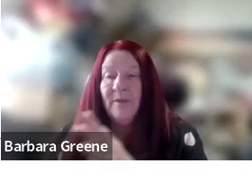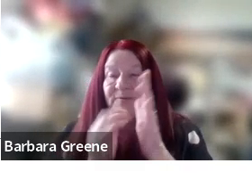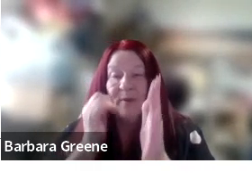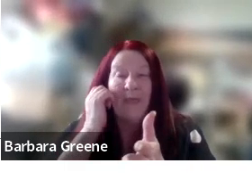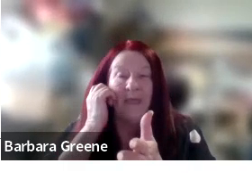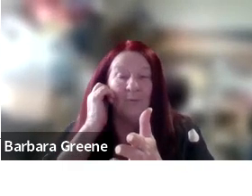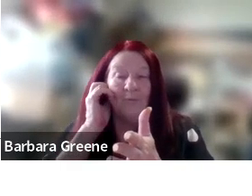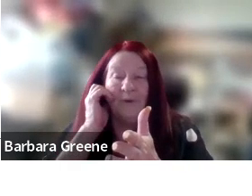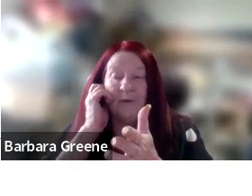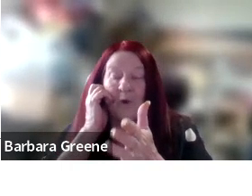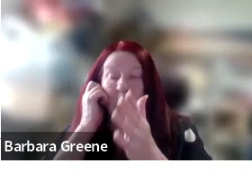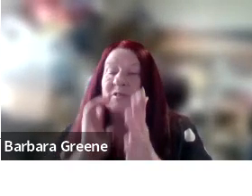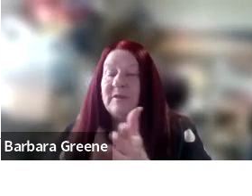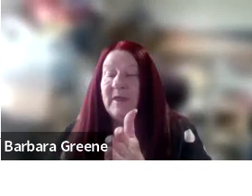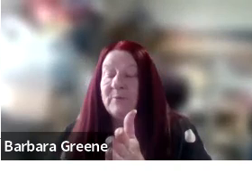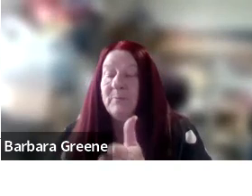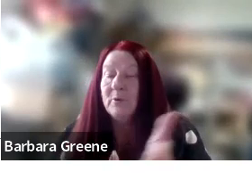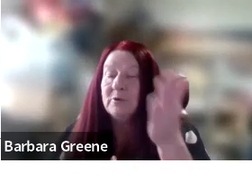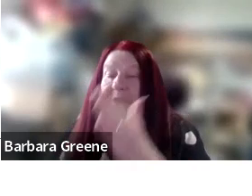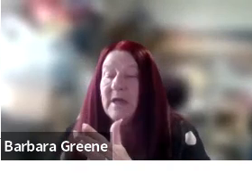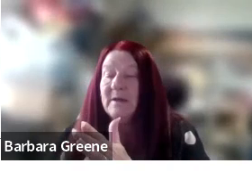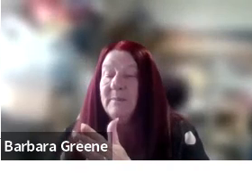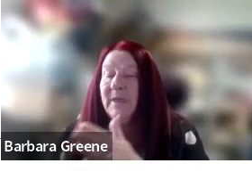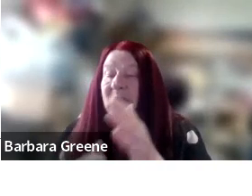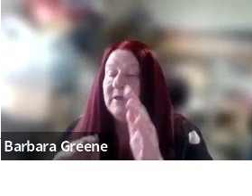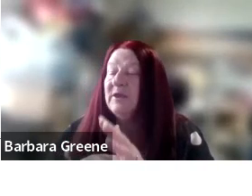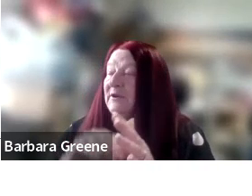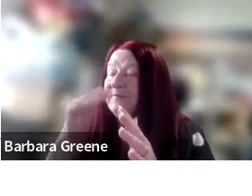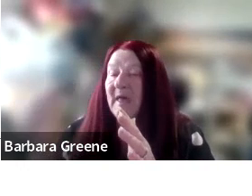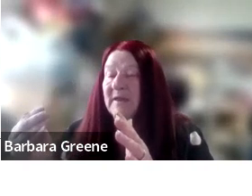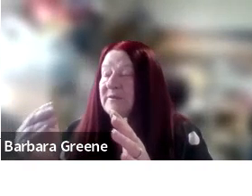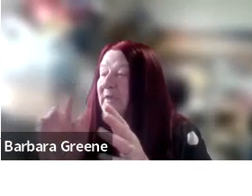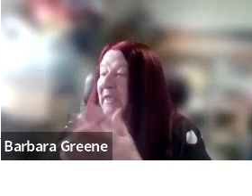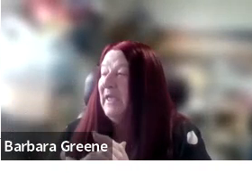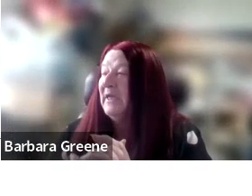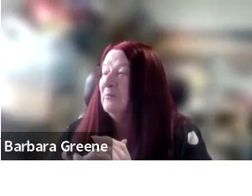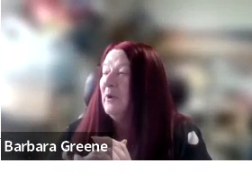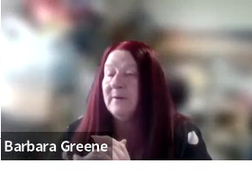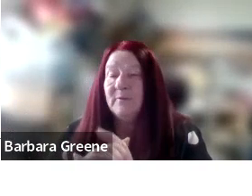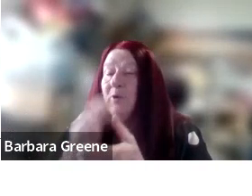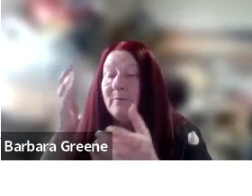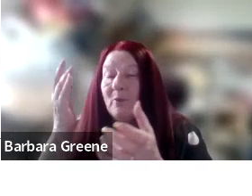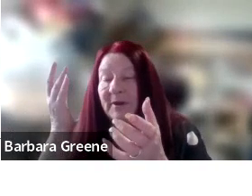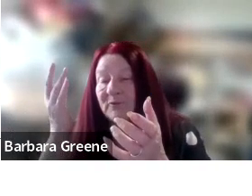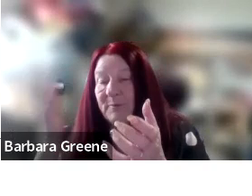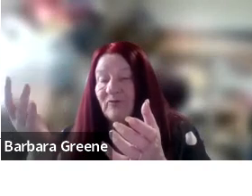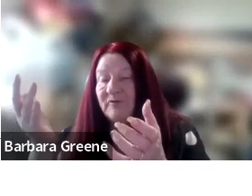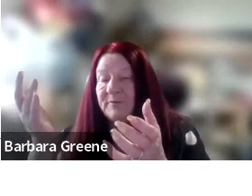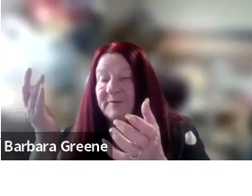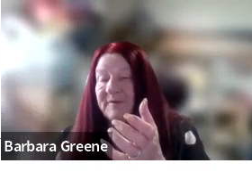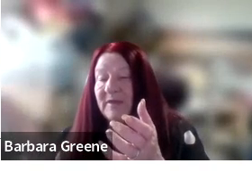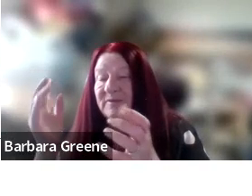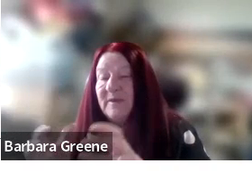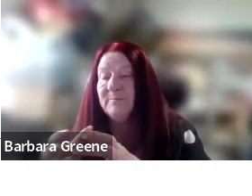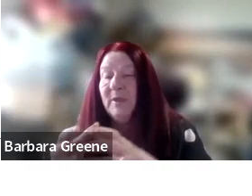information so that very quickly a referral could come, it could get assigned, and whatever specialist